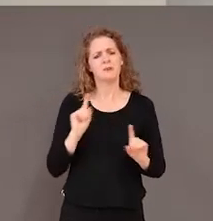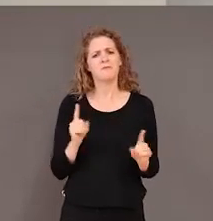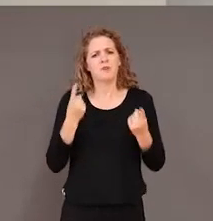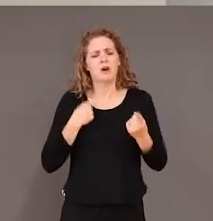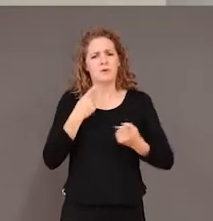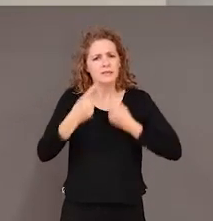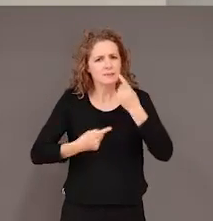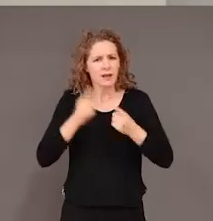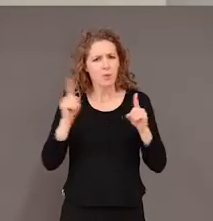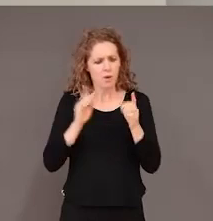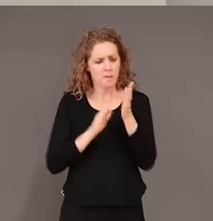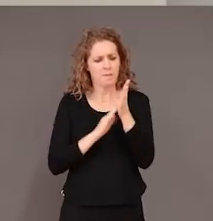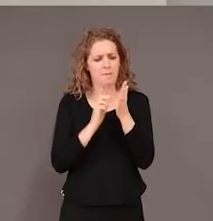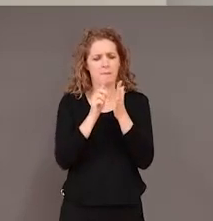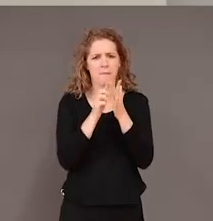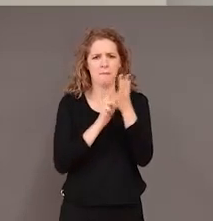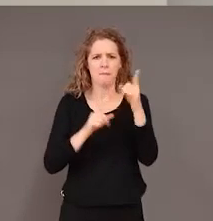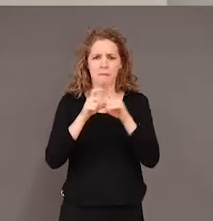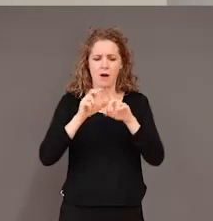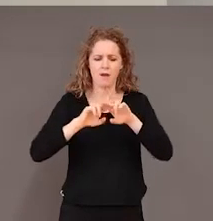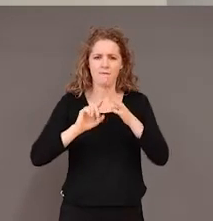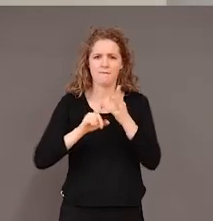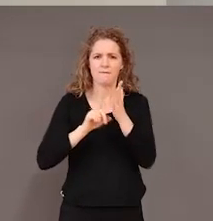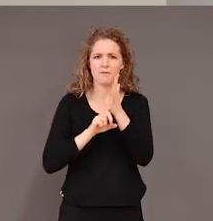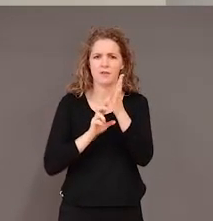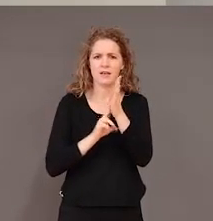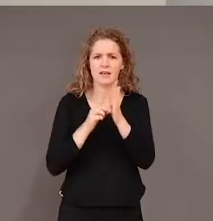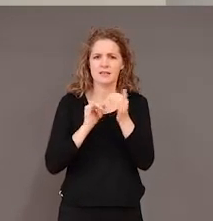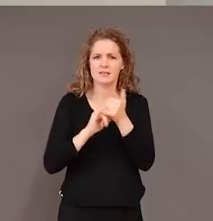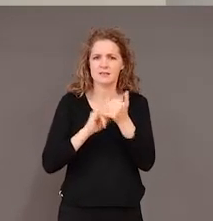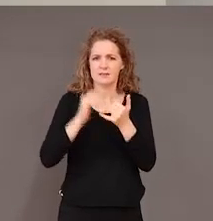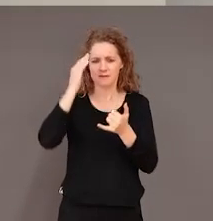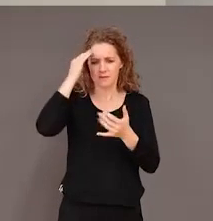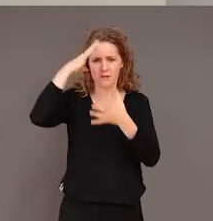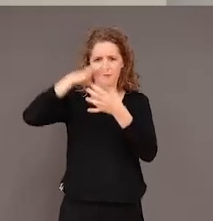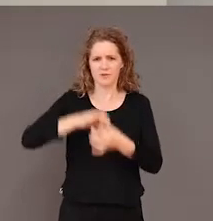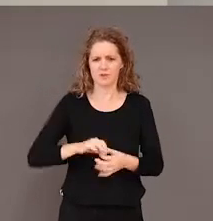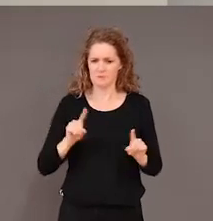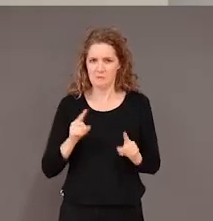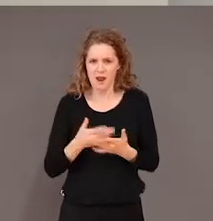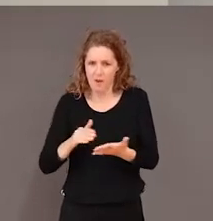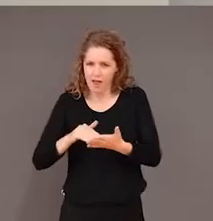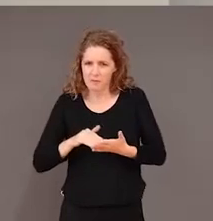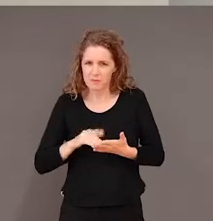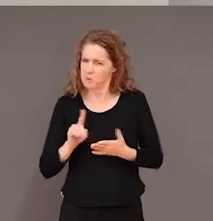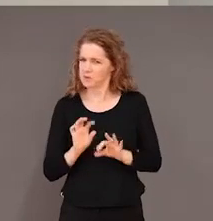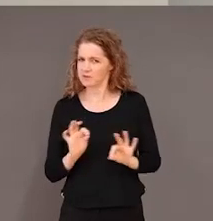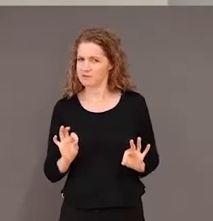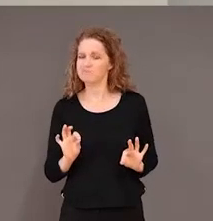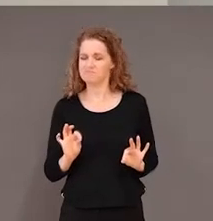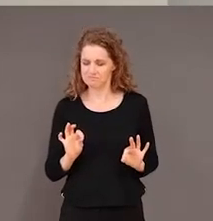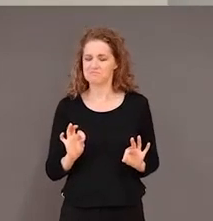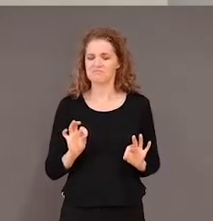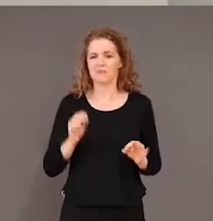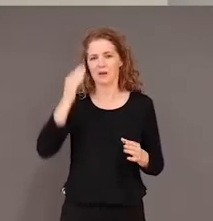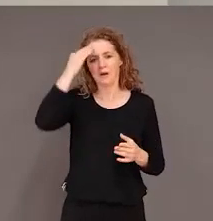be useful to say a few words about mindfulness, what it is, how it might help us, and also what it isn't. Now that mindfulness